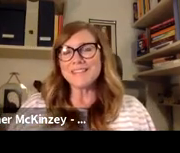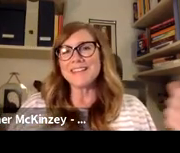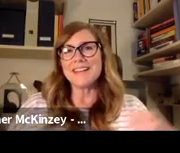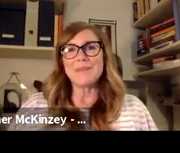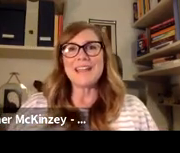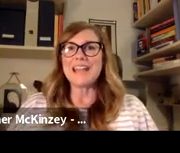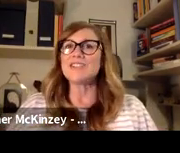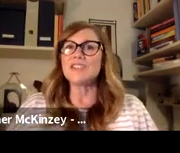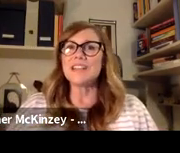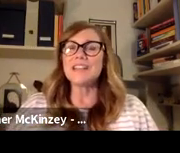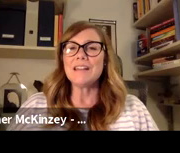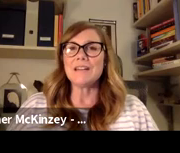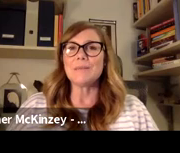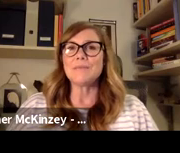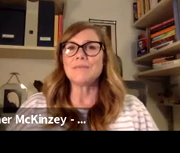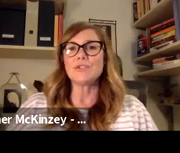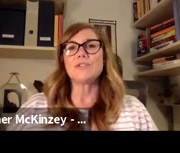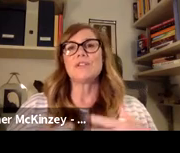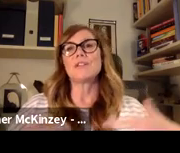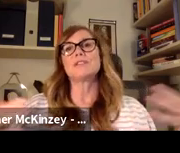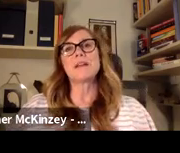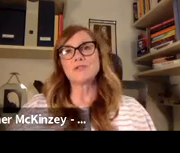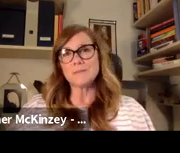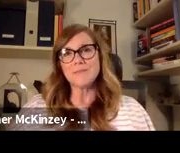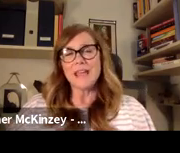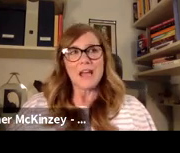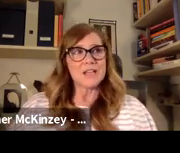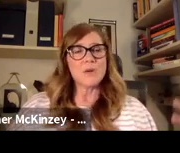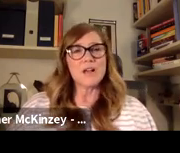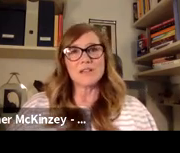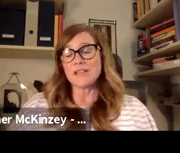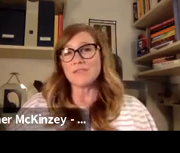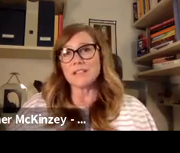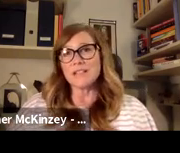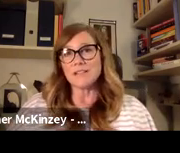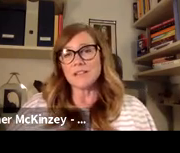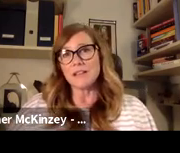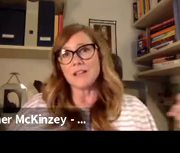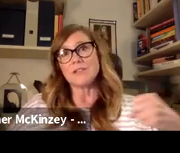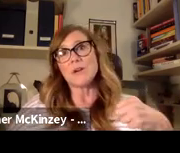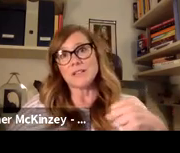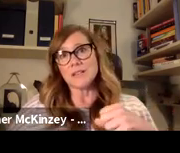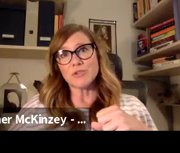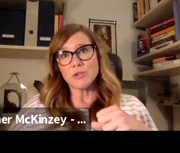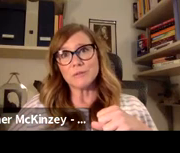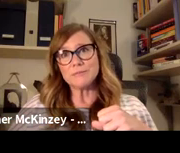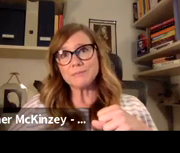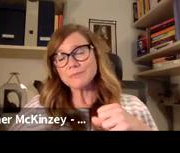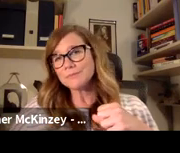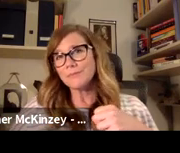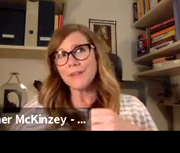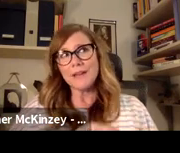dyslexia, ADHD, children that are on the spectrum, as well as gifted and talented and twice